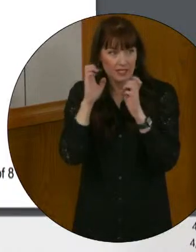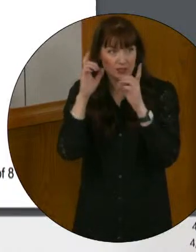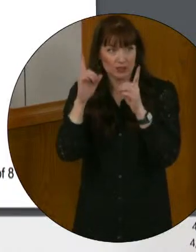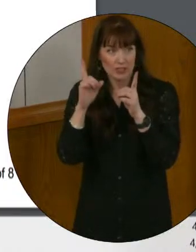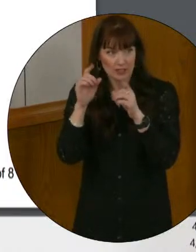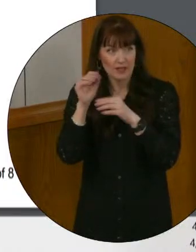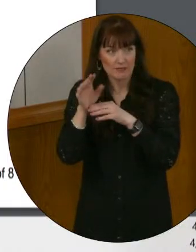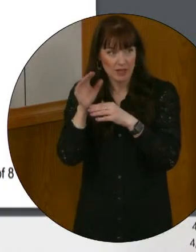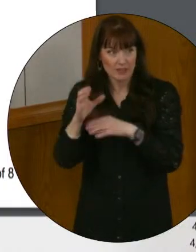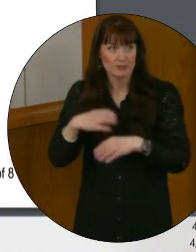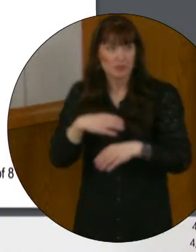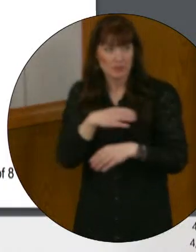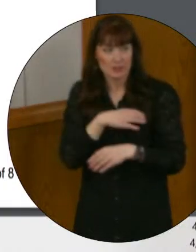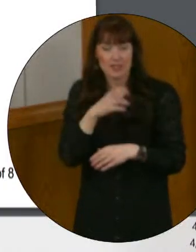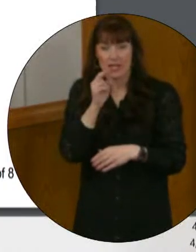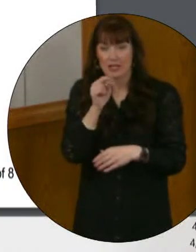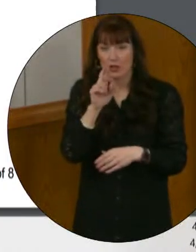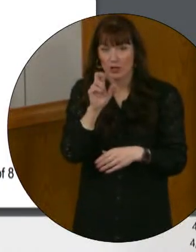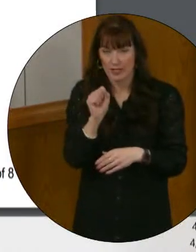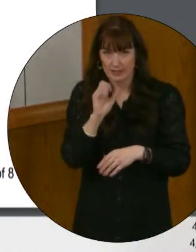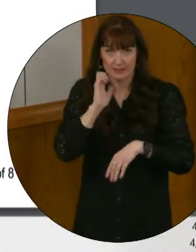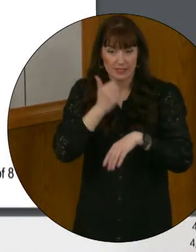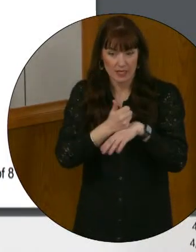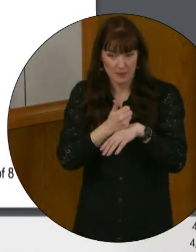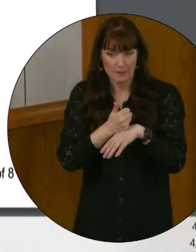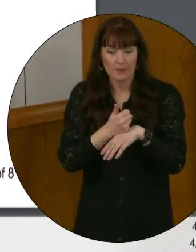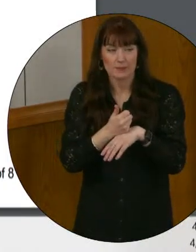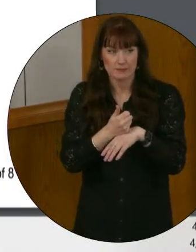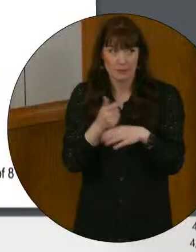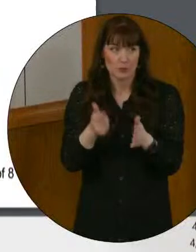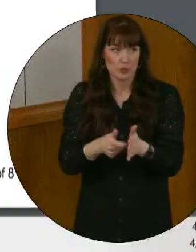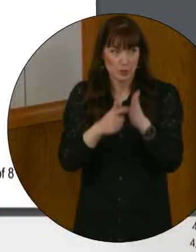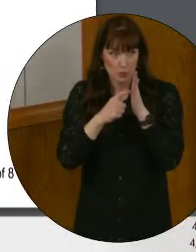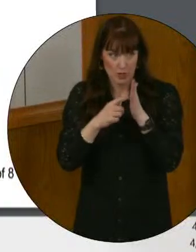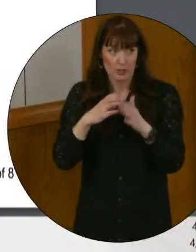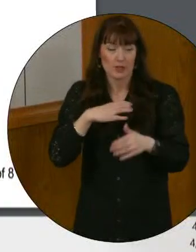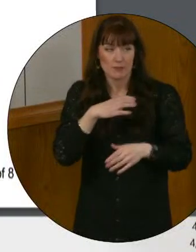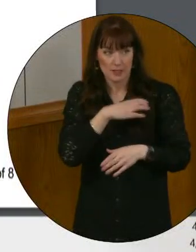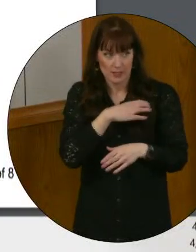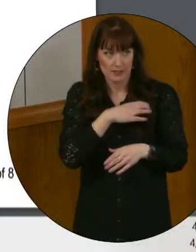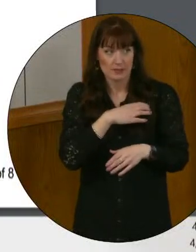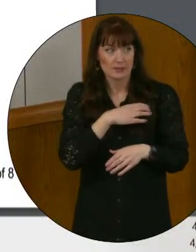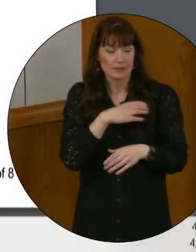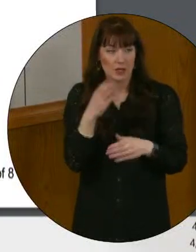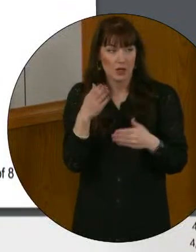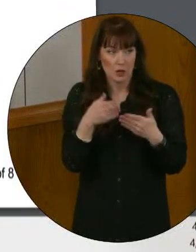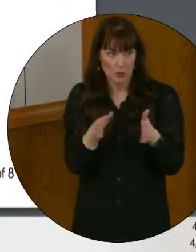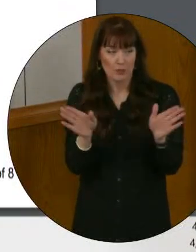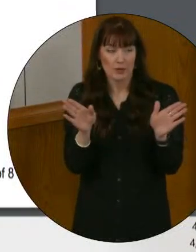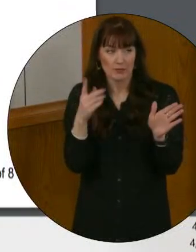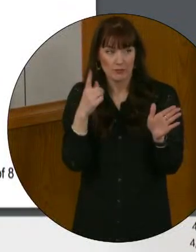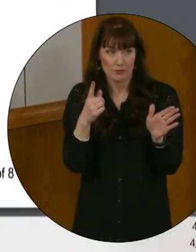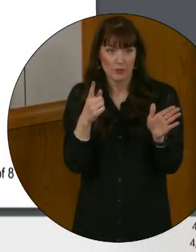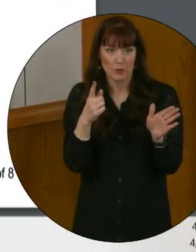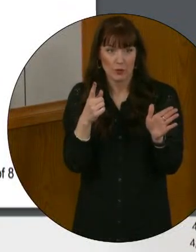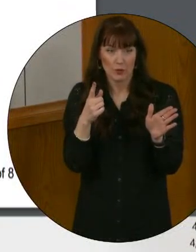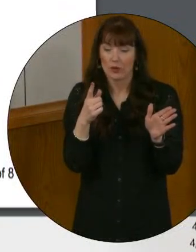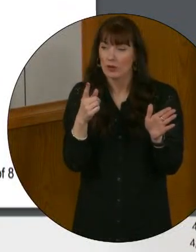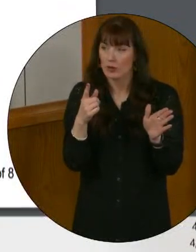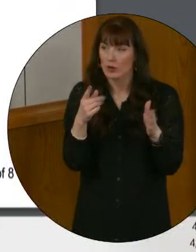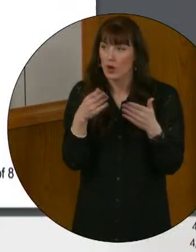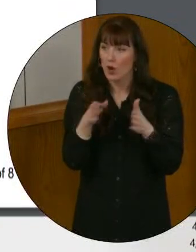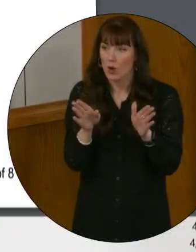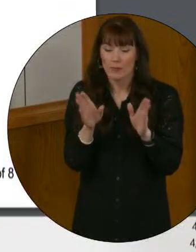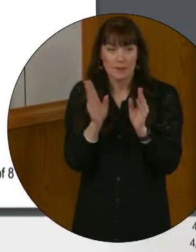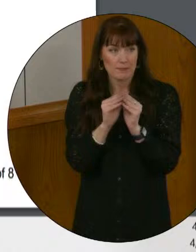School Facilities. These are NRS mandated committees that are also open to open meeting law,